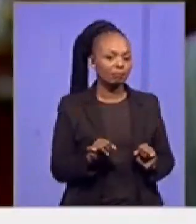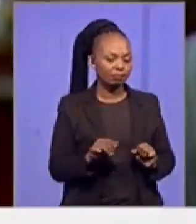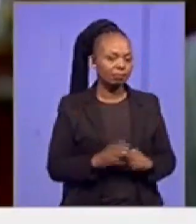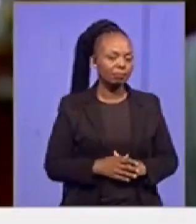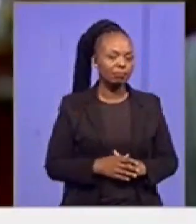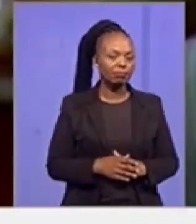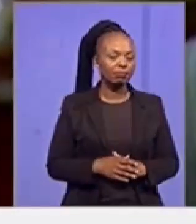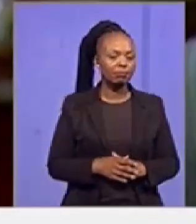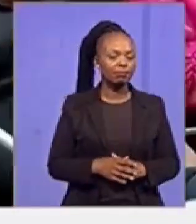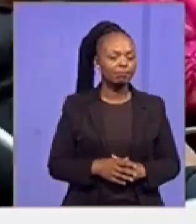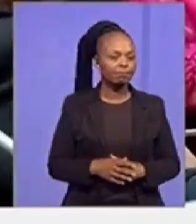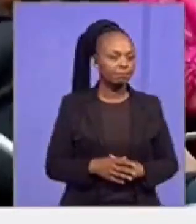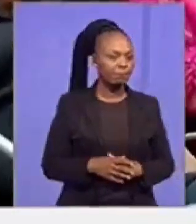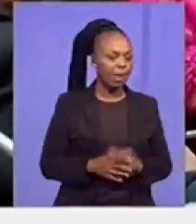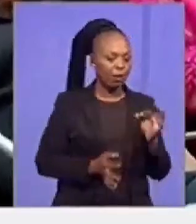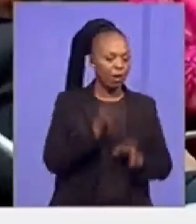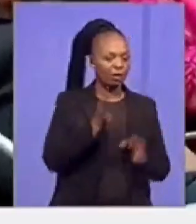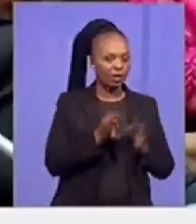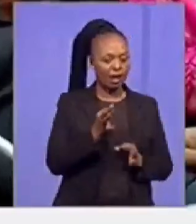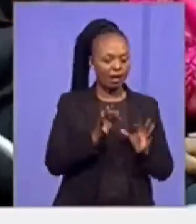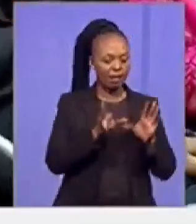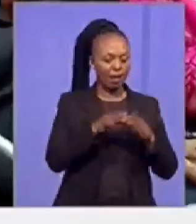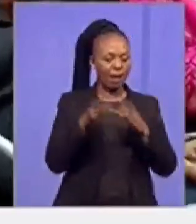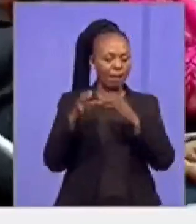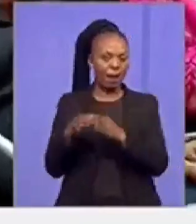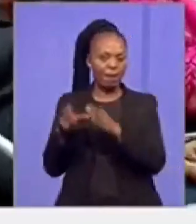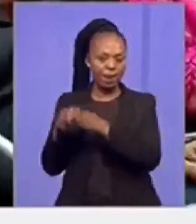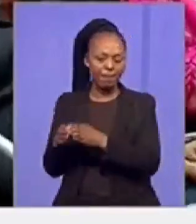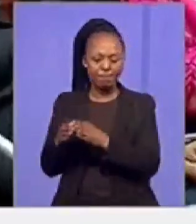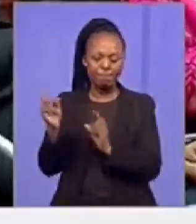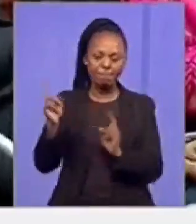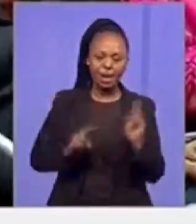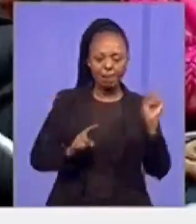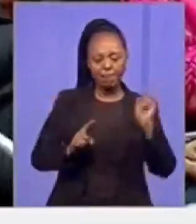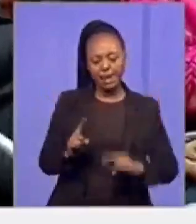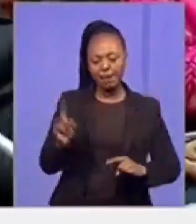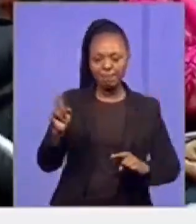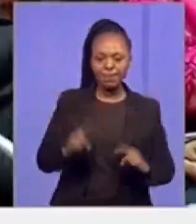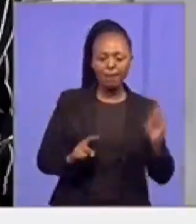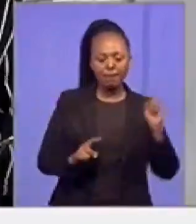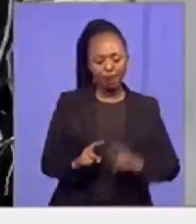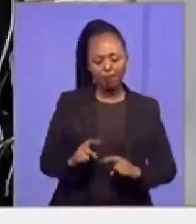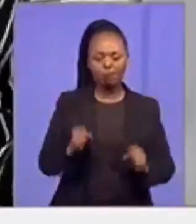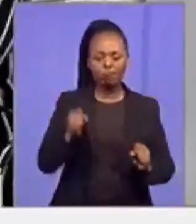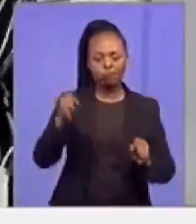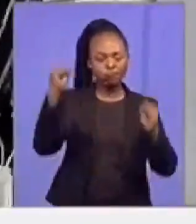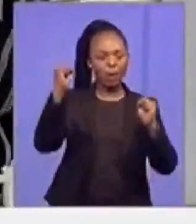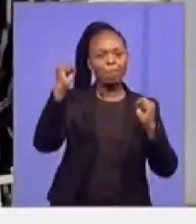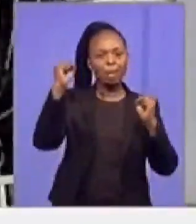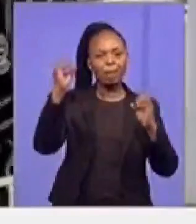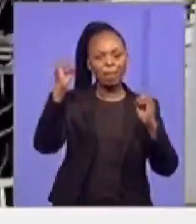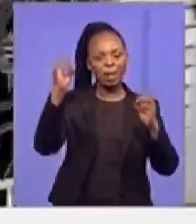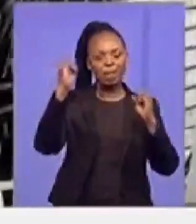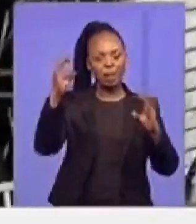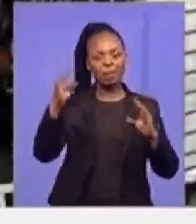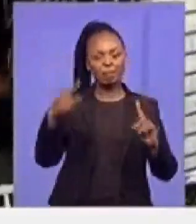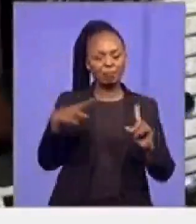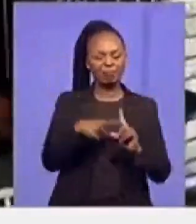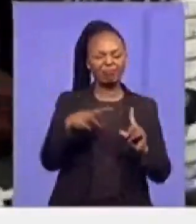mekga ya dipolitiki ka hare ho lefapha ke tsa molao monyetla wa hore ba tle ba bue